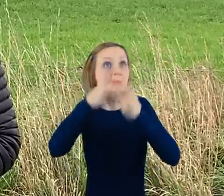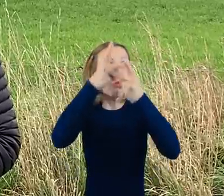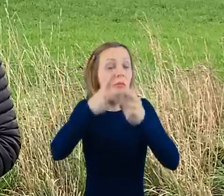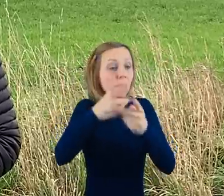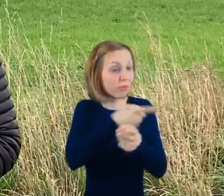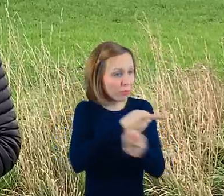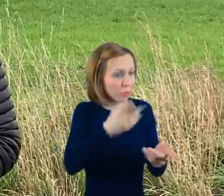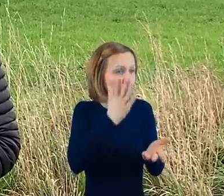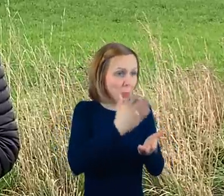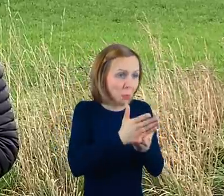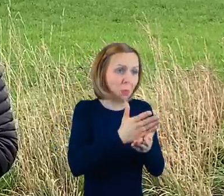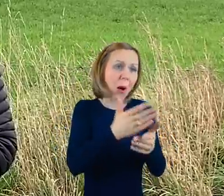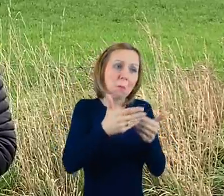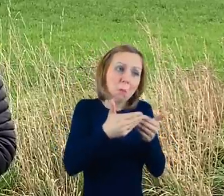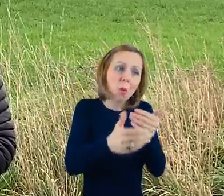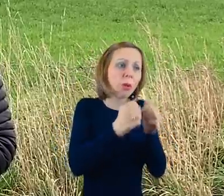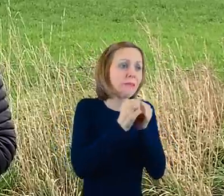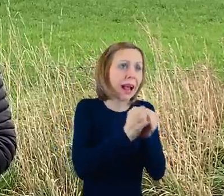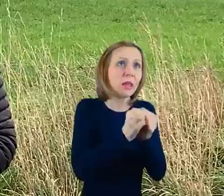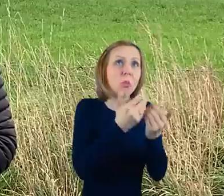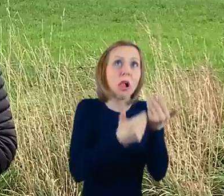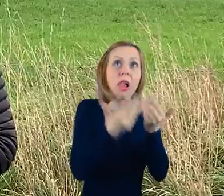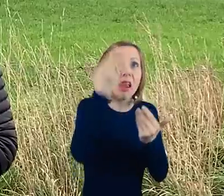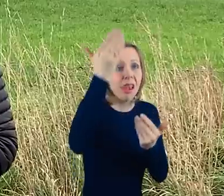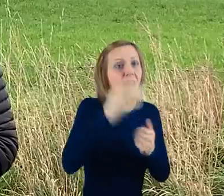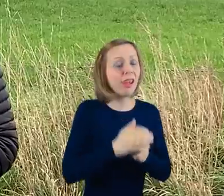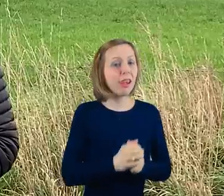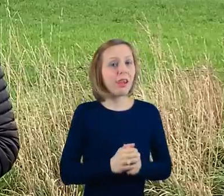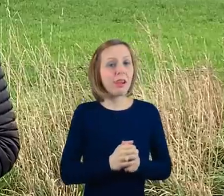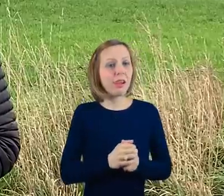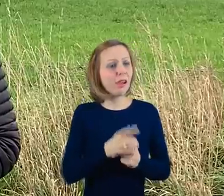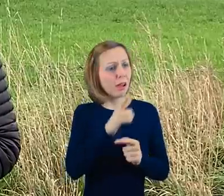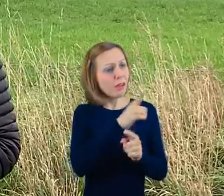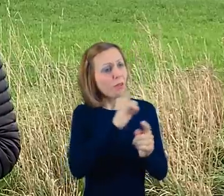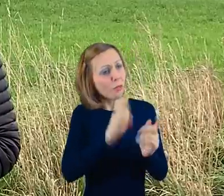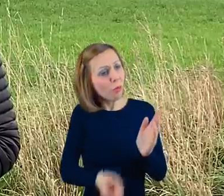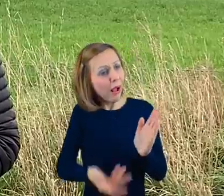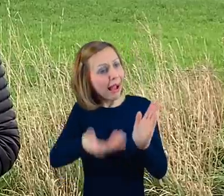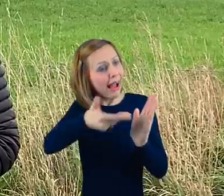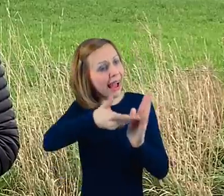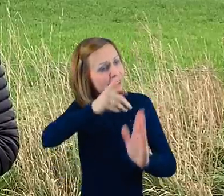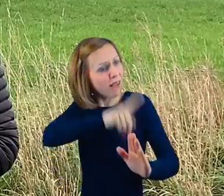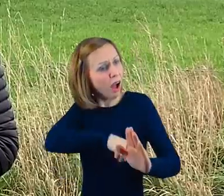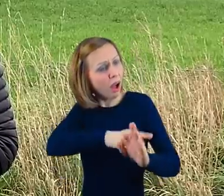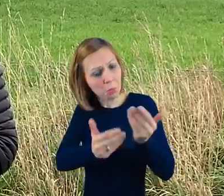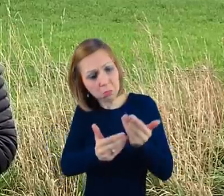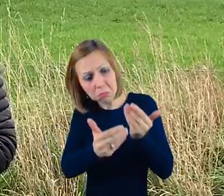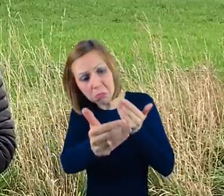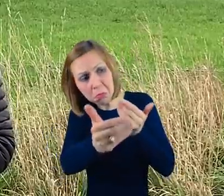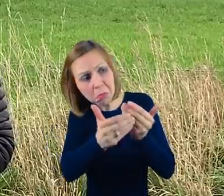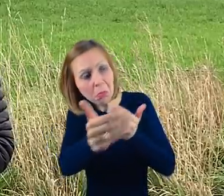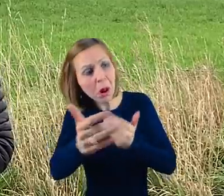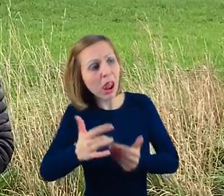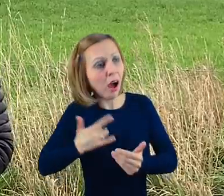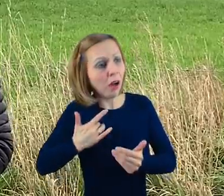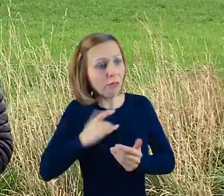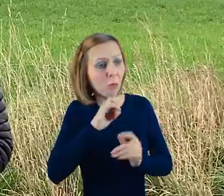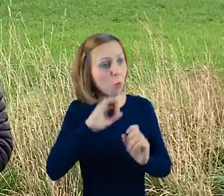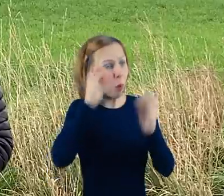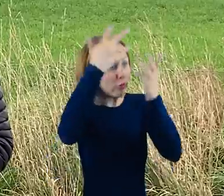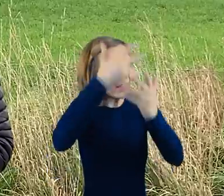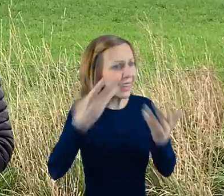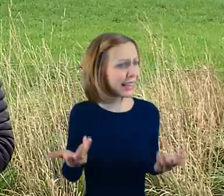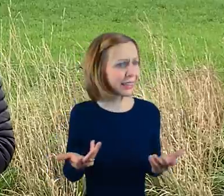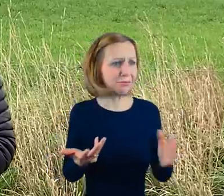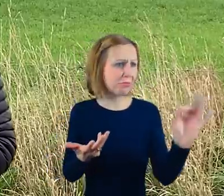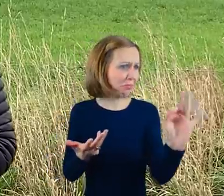add a single hour to your span of life? And why do you worry about clothing? Consider the lilies of the field, how they grow.